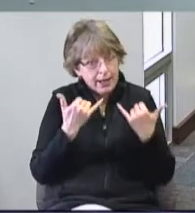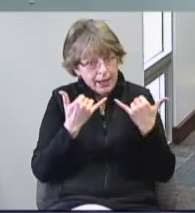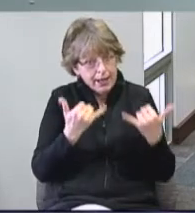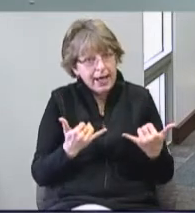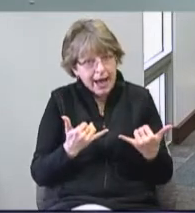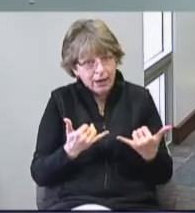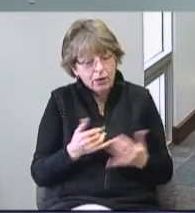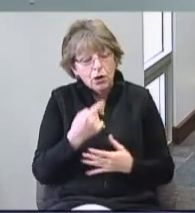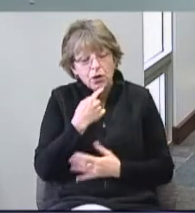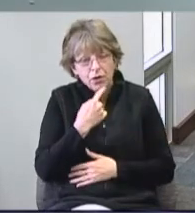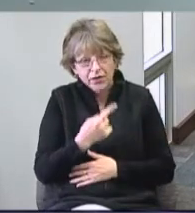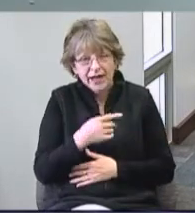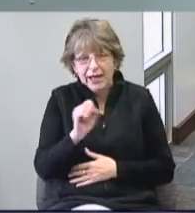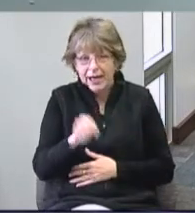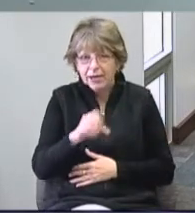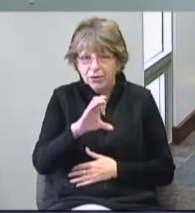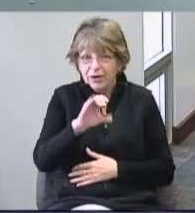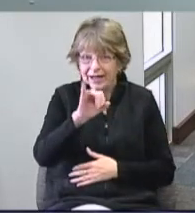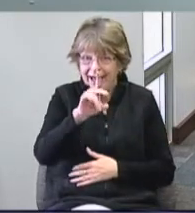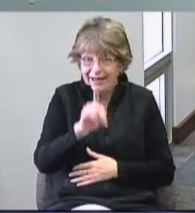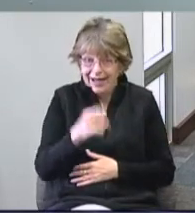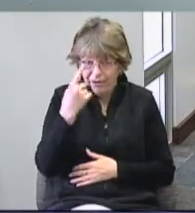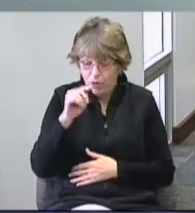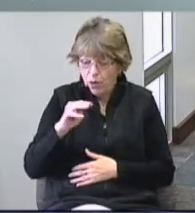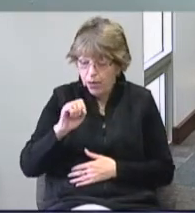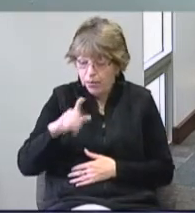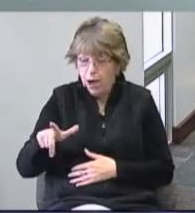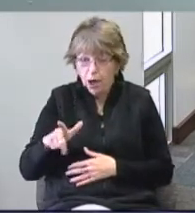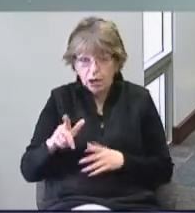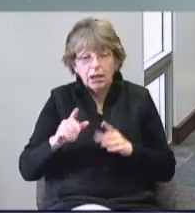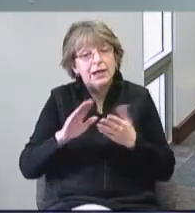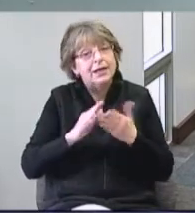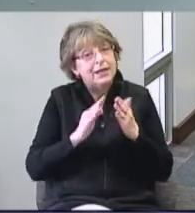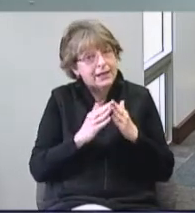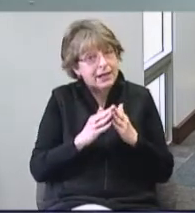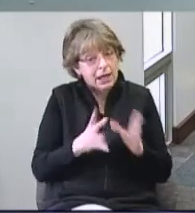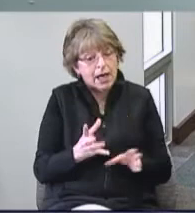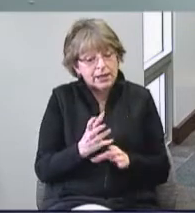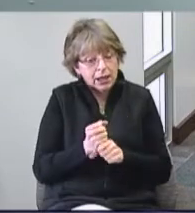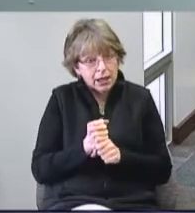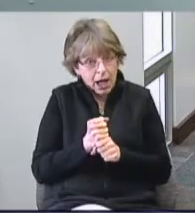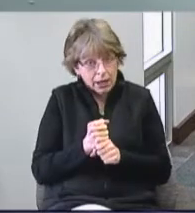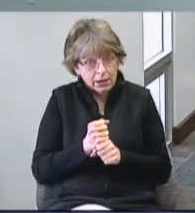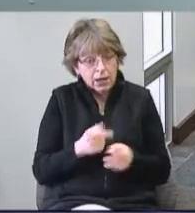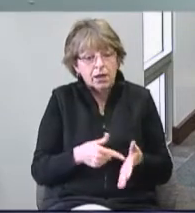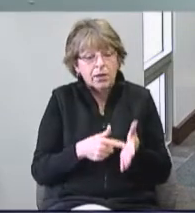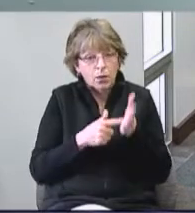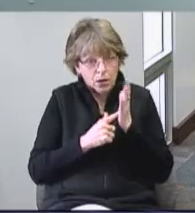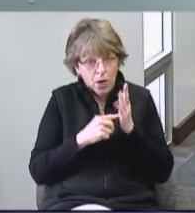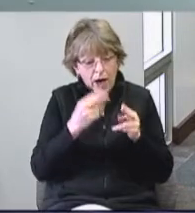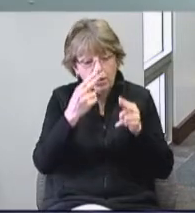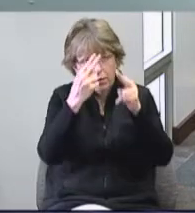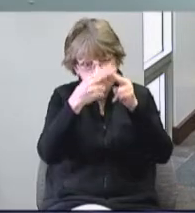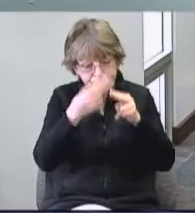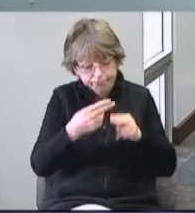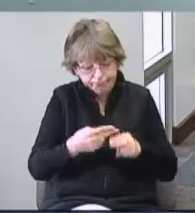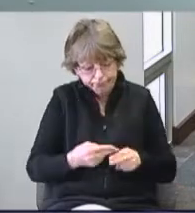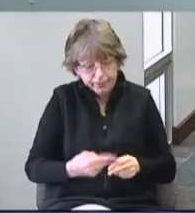district, a CID, for the mall. The city has received the required petition for creation of